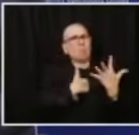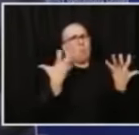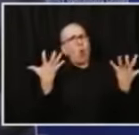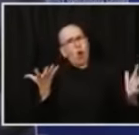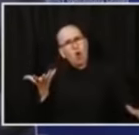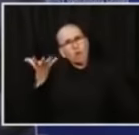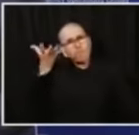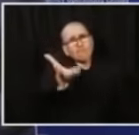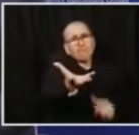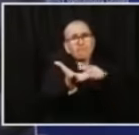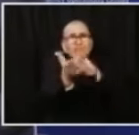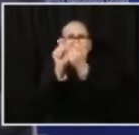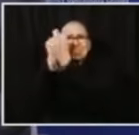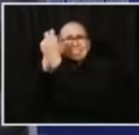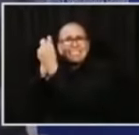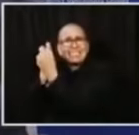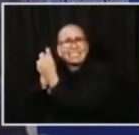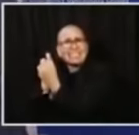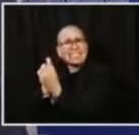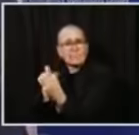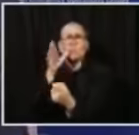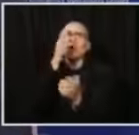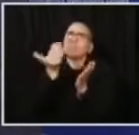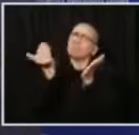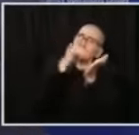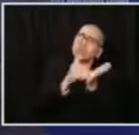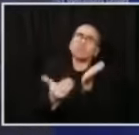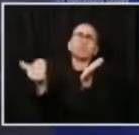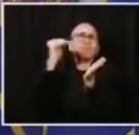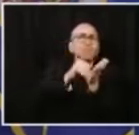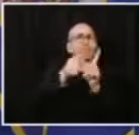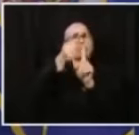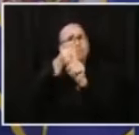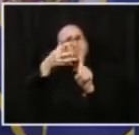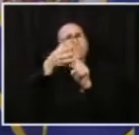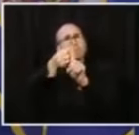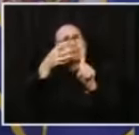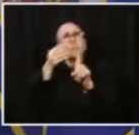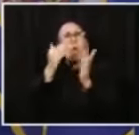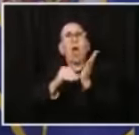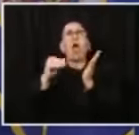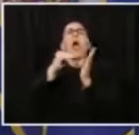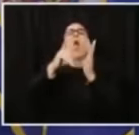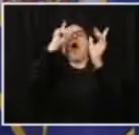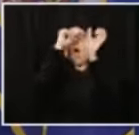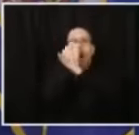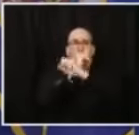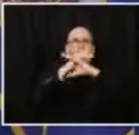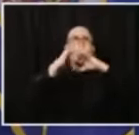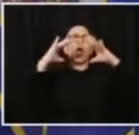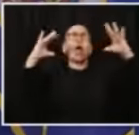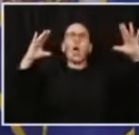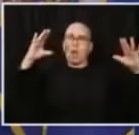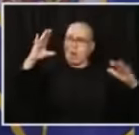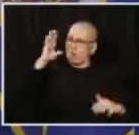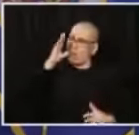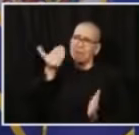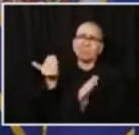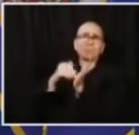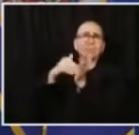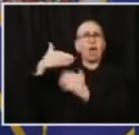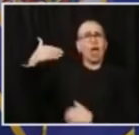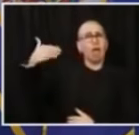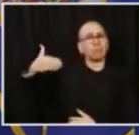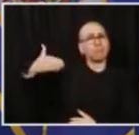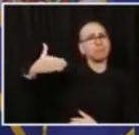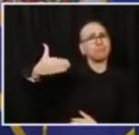updates around this incredibly important endeavor that we're taking. I too share Dr. Amsbury's belief that Minnesotans know